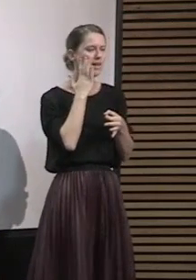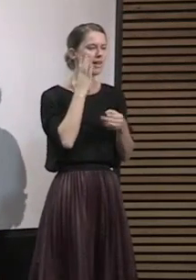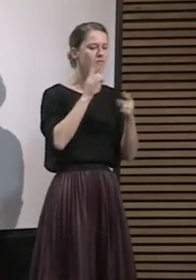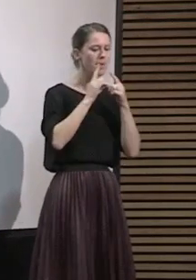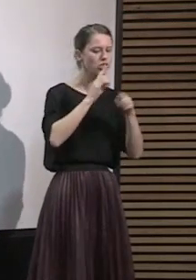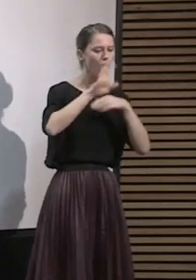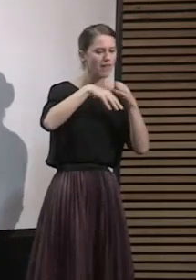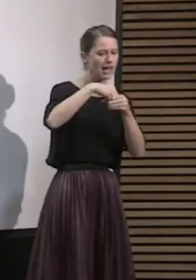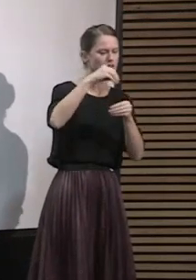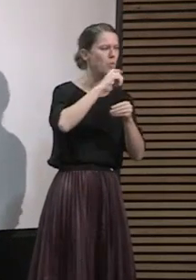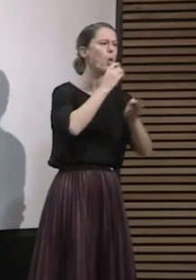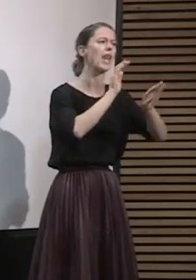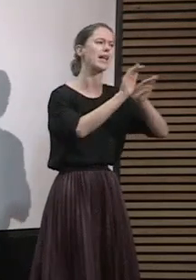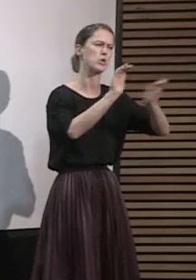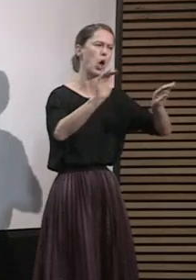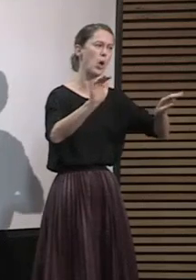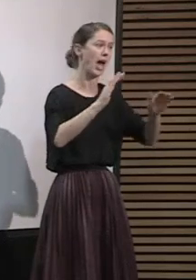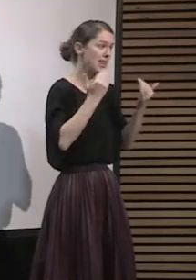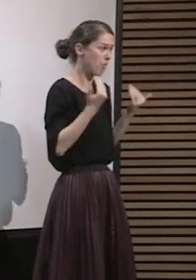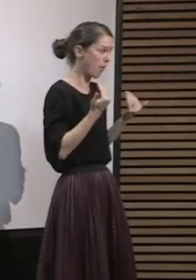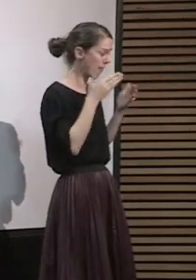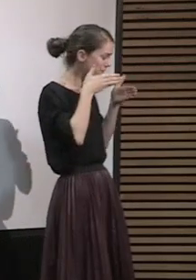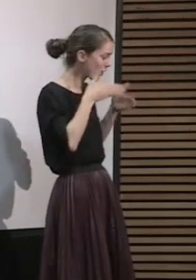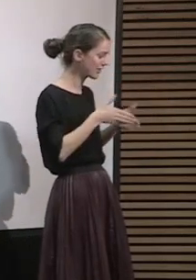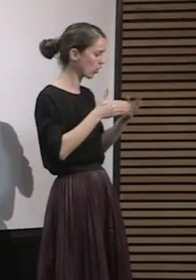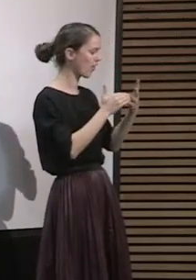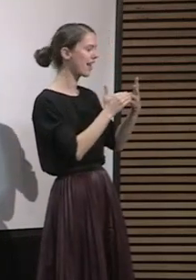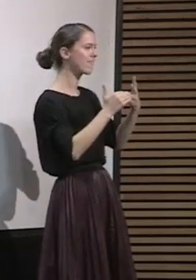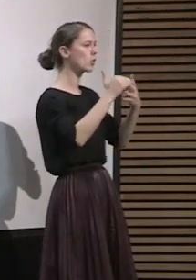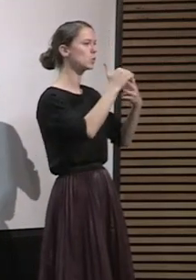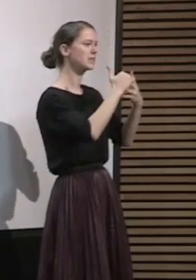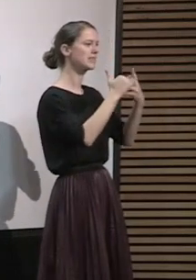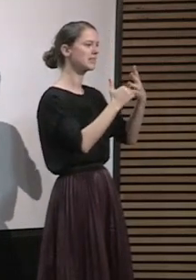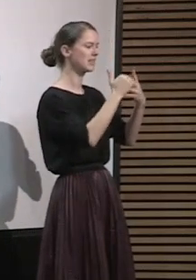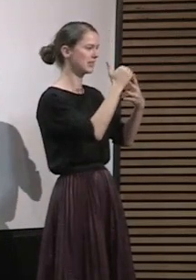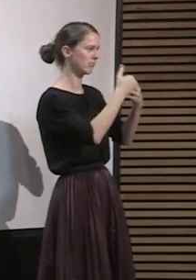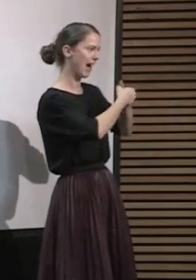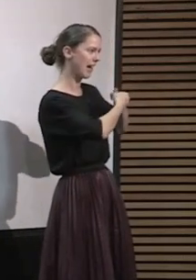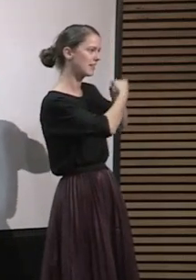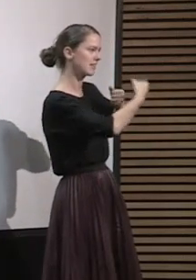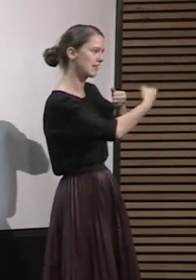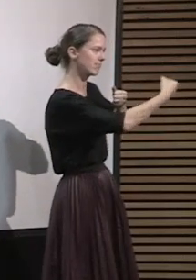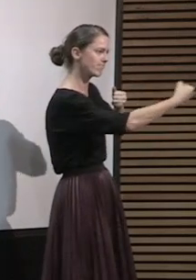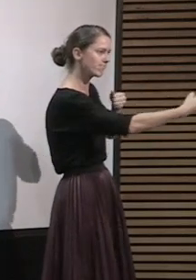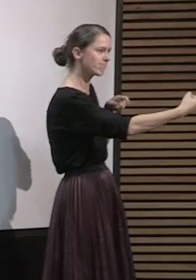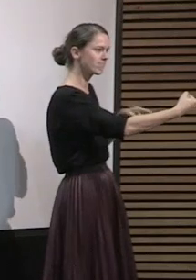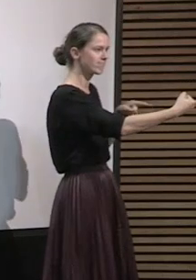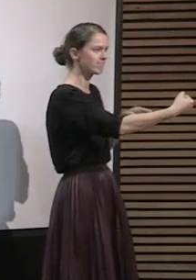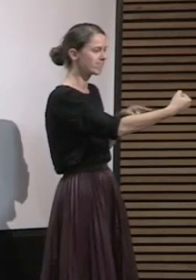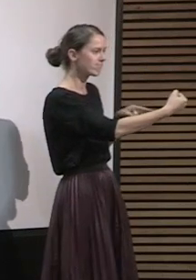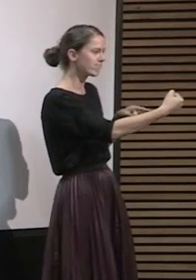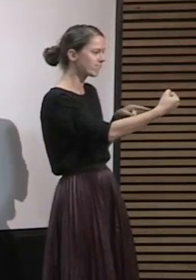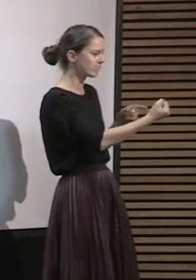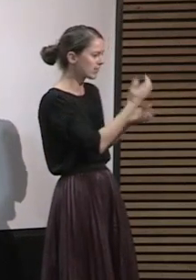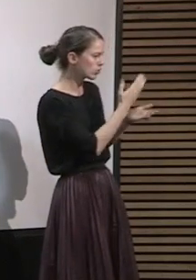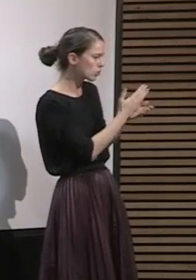the question of the election, but the focus in the immediate point here has been making sure that we make a decision over what's